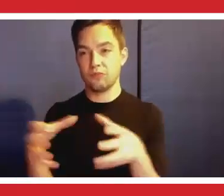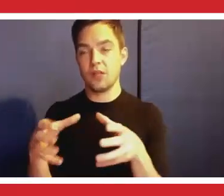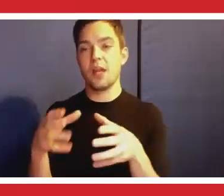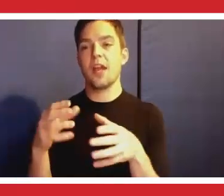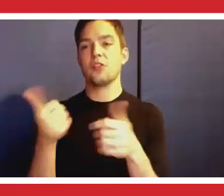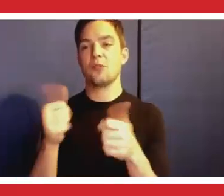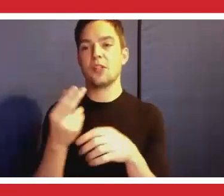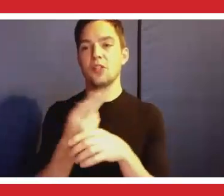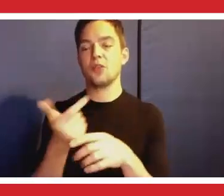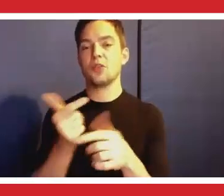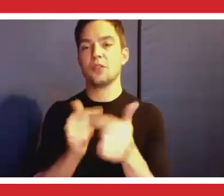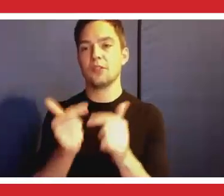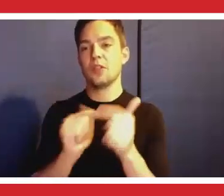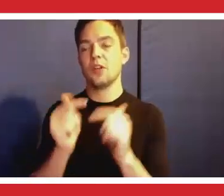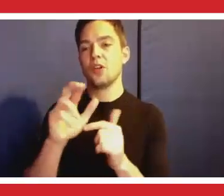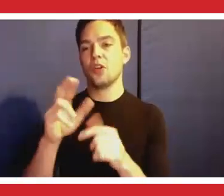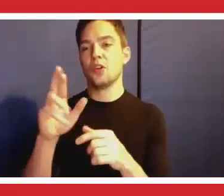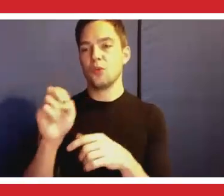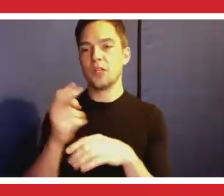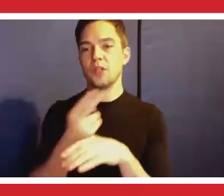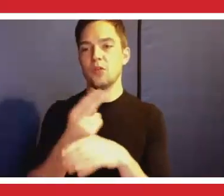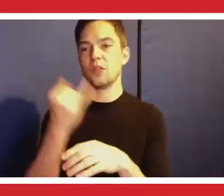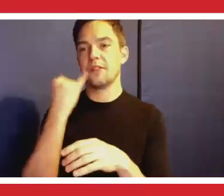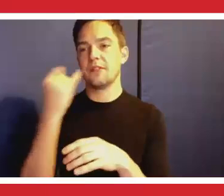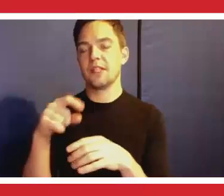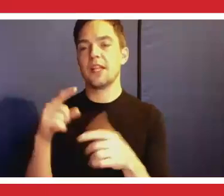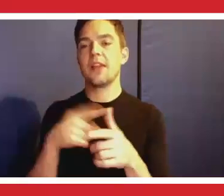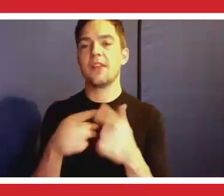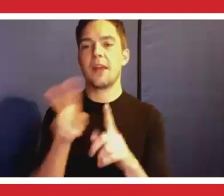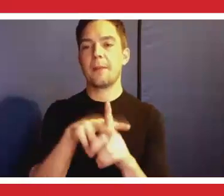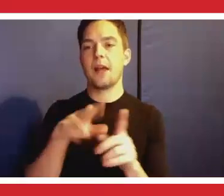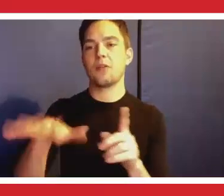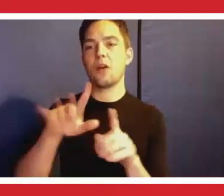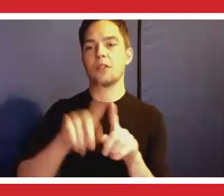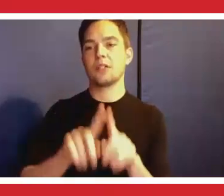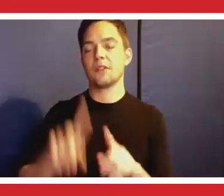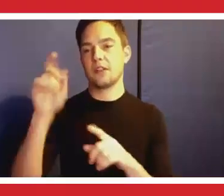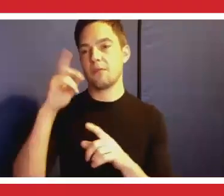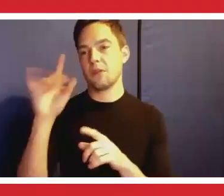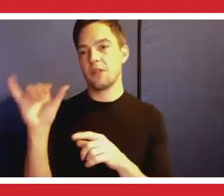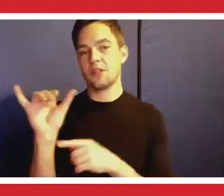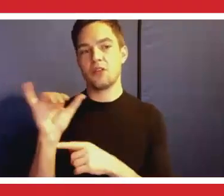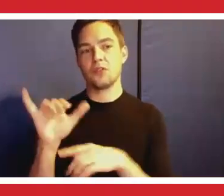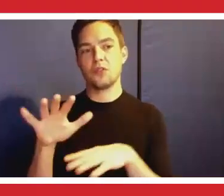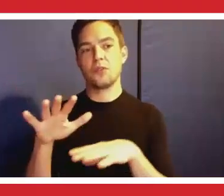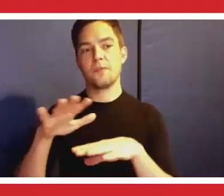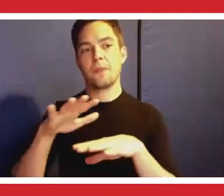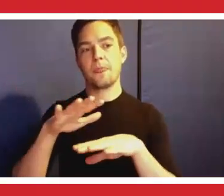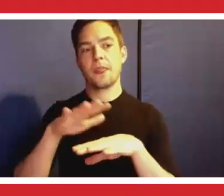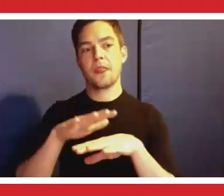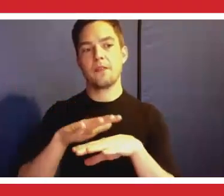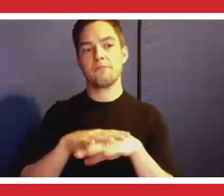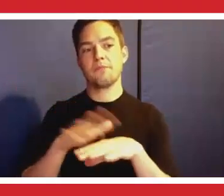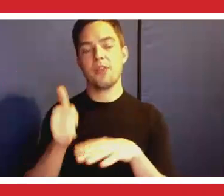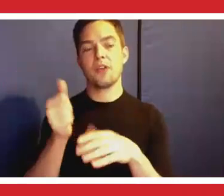they apply it again across the governments, but also across borders. And I believe that